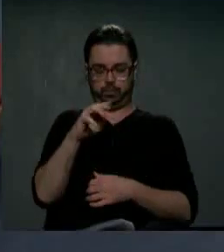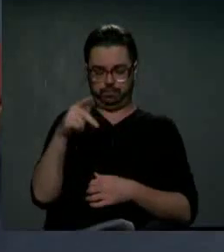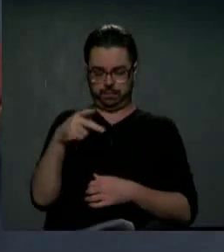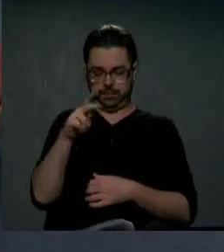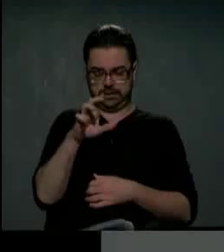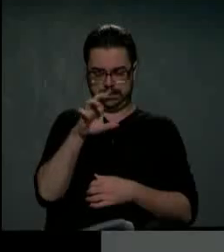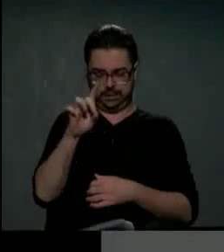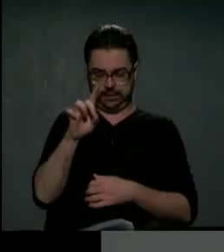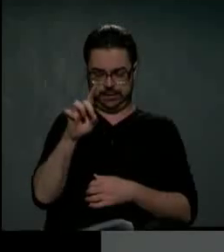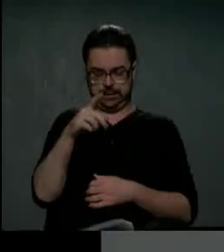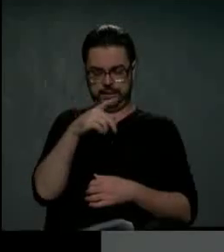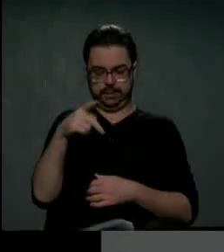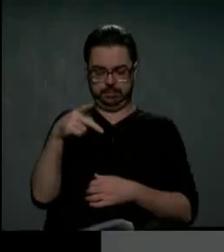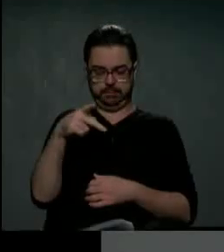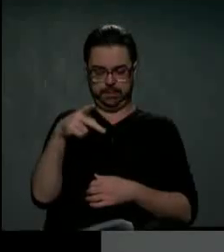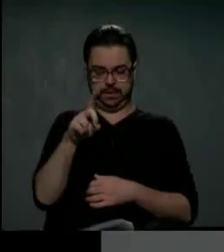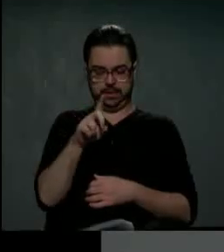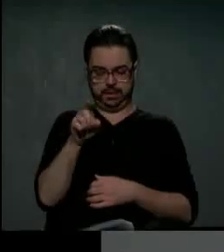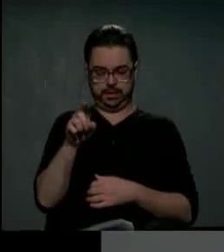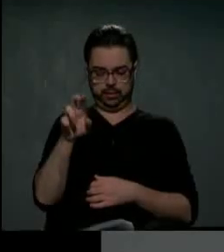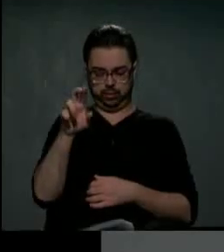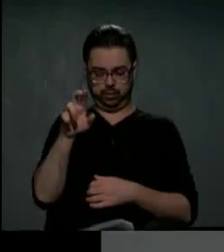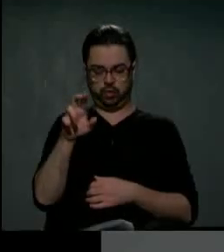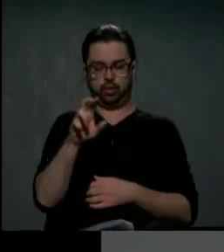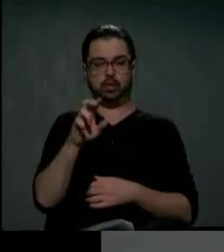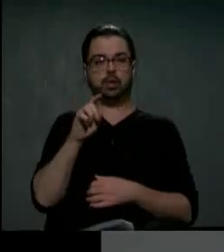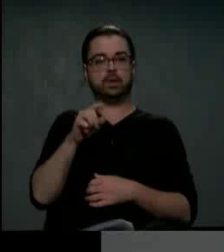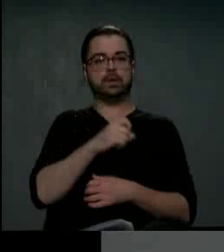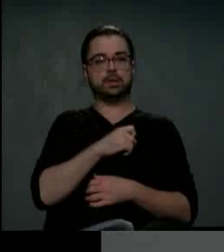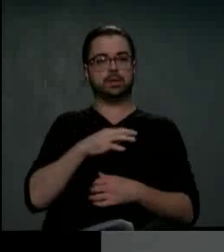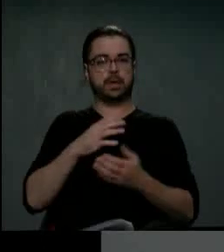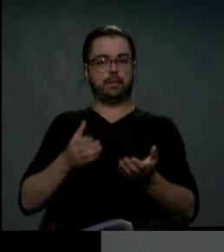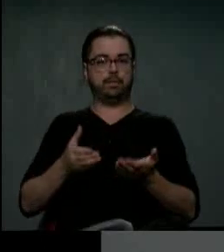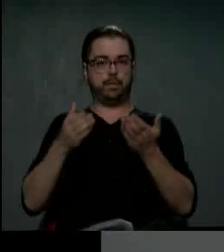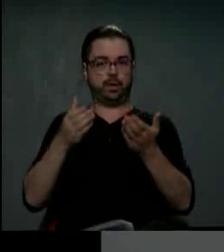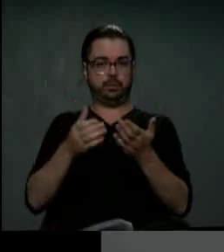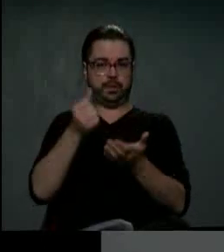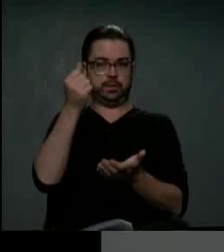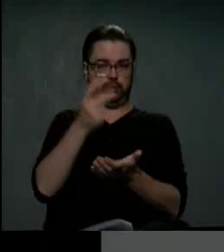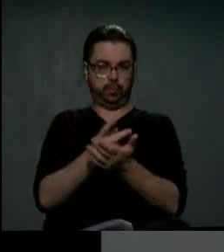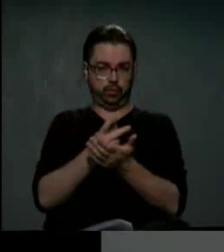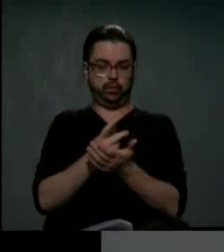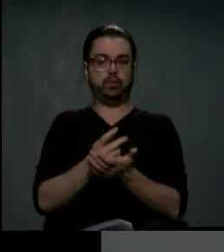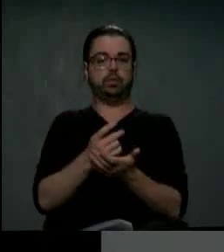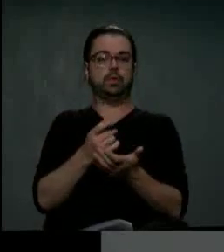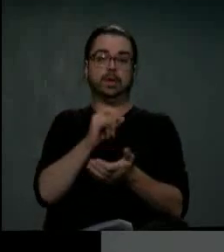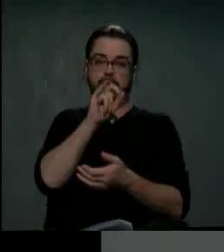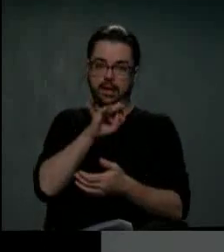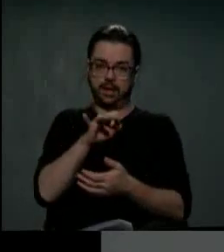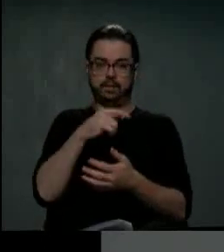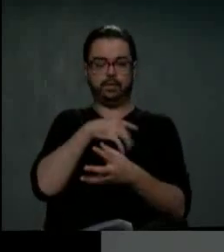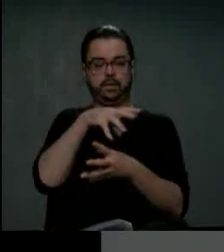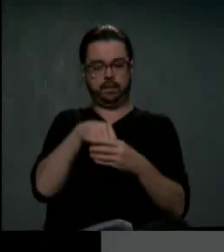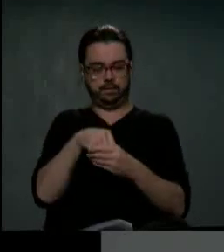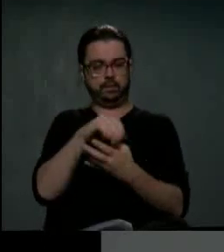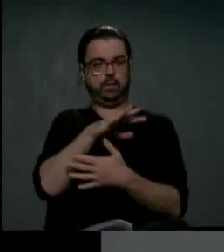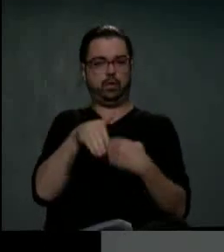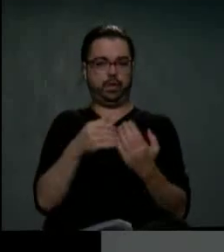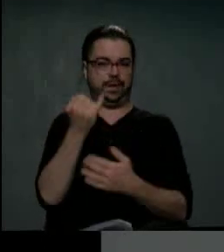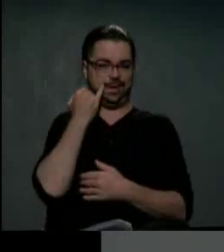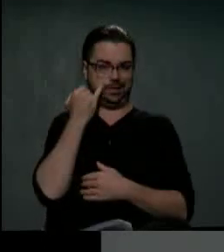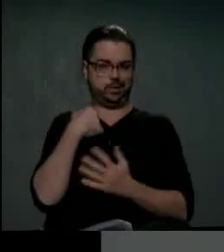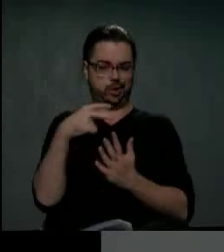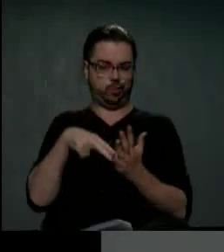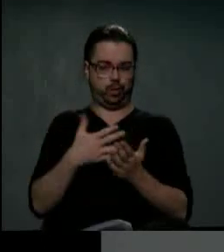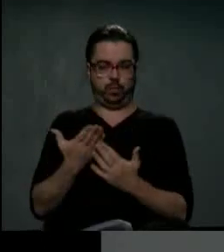Road. Staff recommends approval and subject to all those conditions I read when we read the consent agenda. Okay. That's